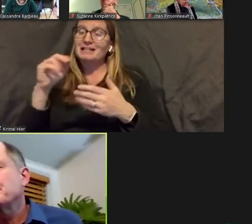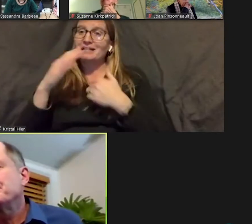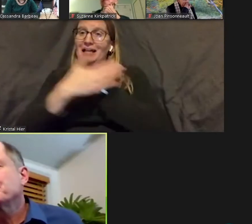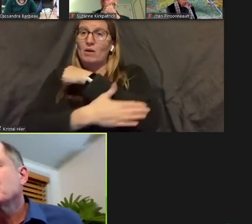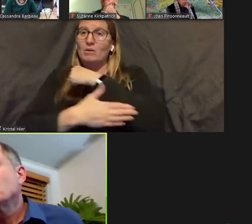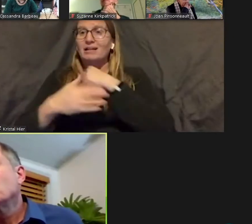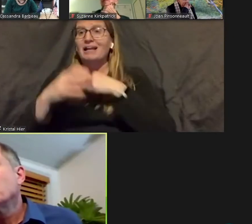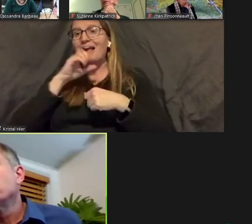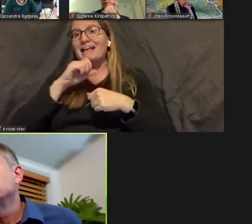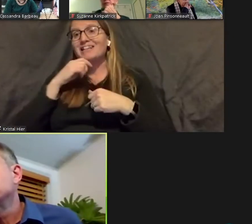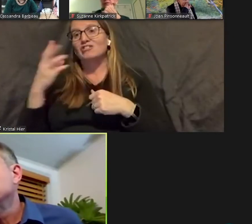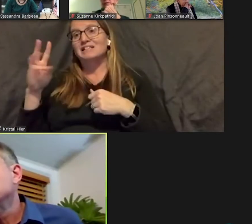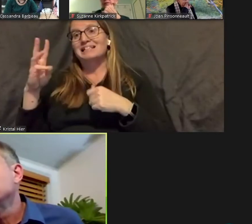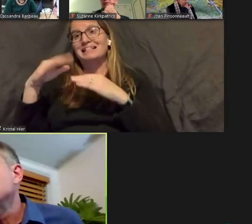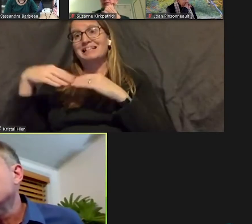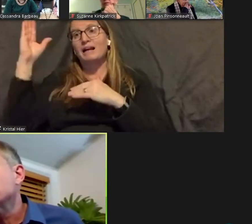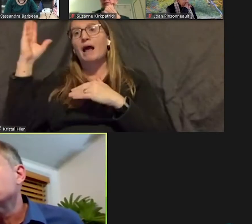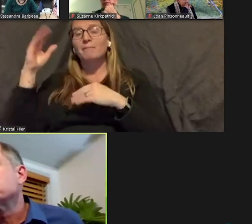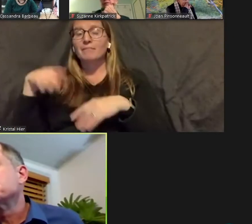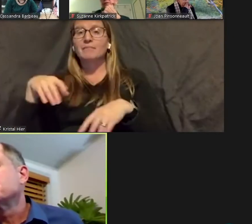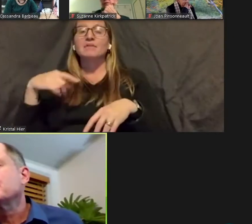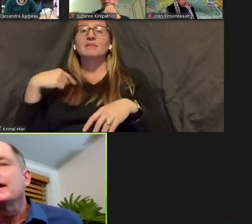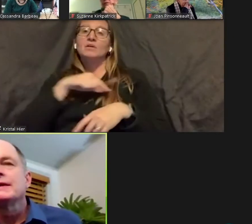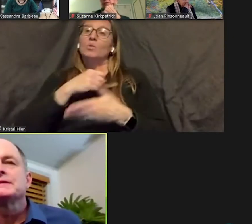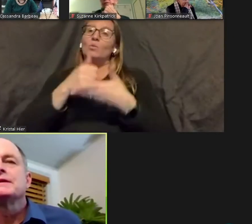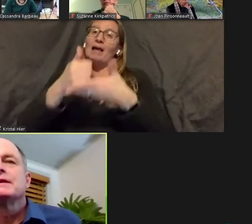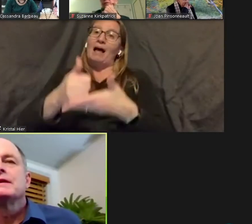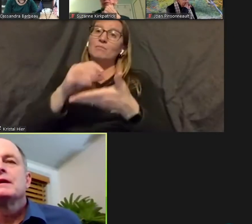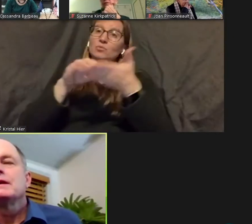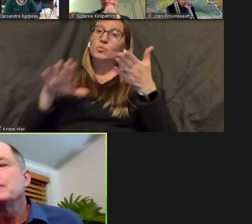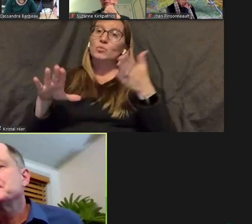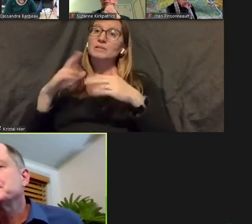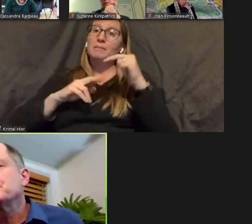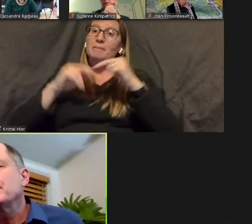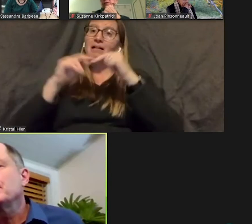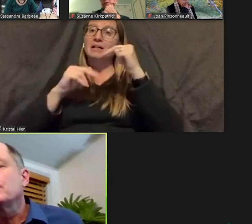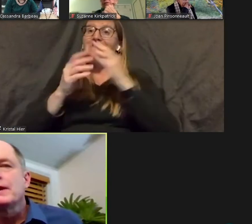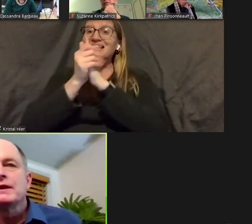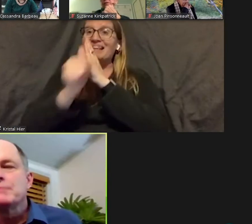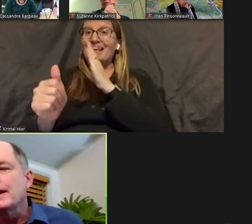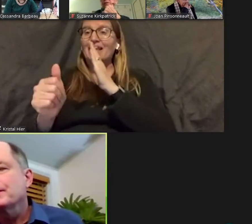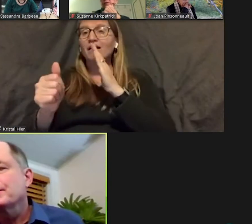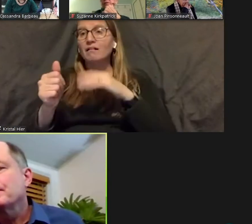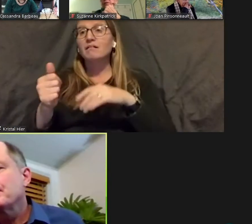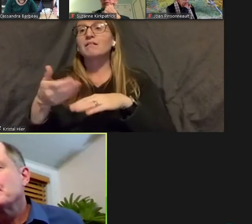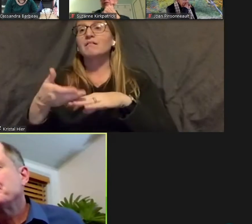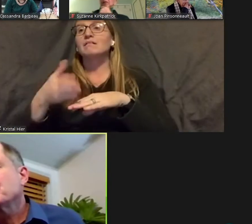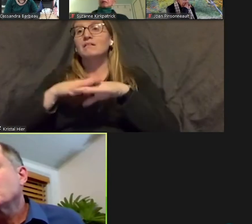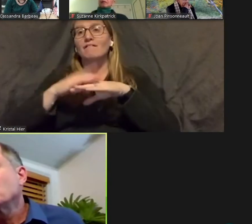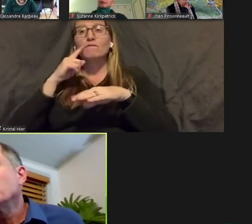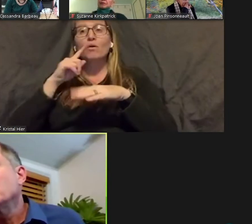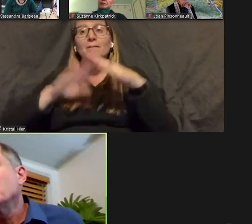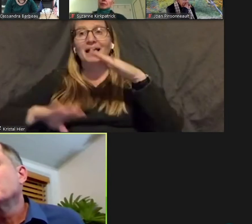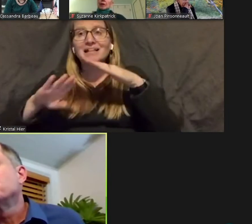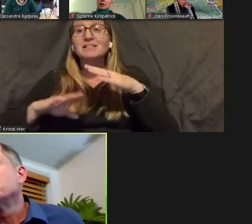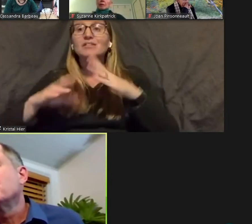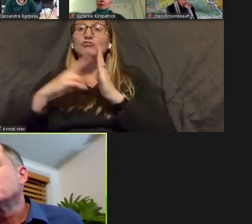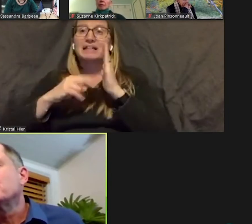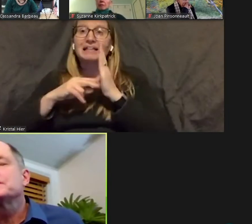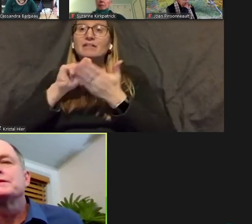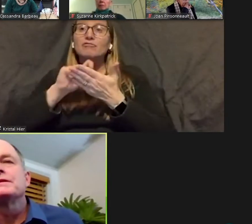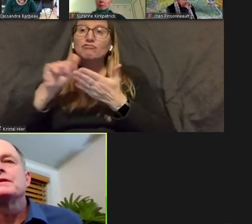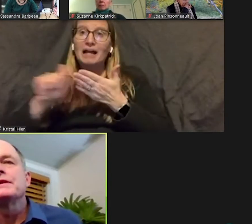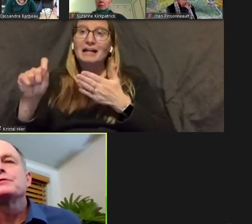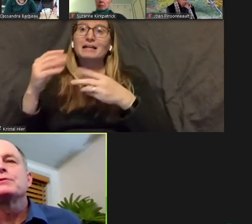ages and up. We help students build measurable skill gains in basic reading, writing, and math. We